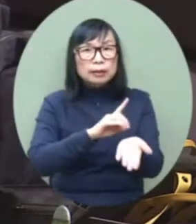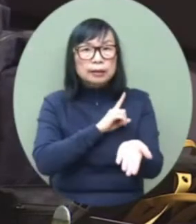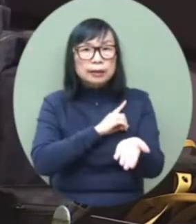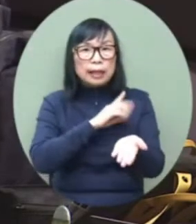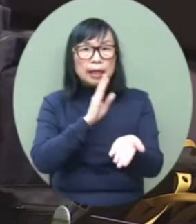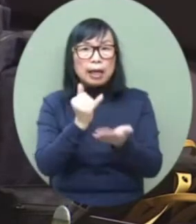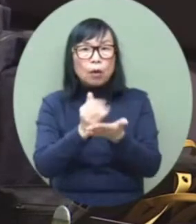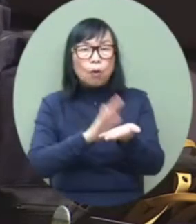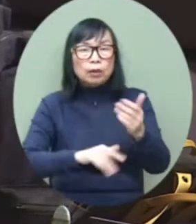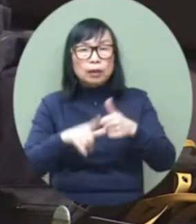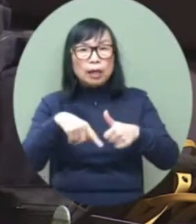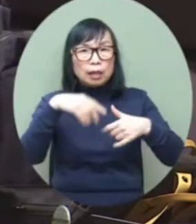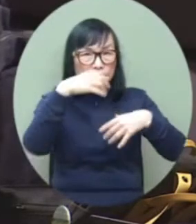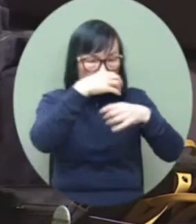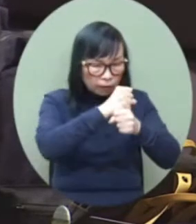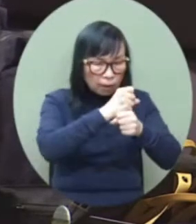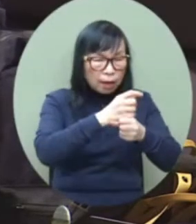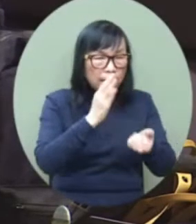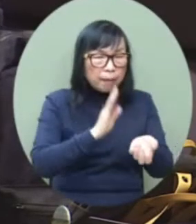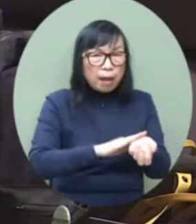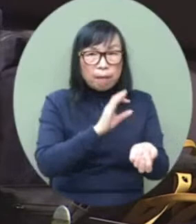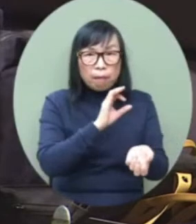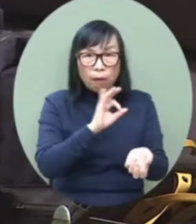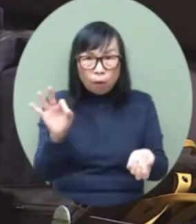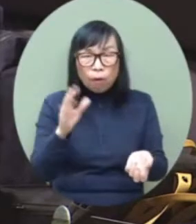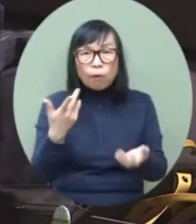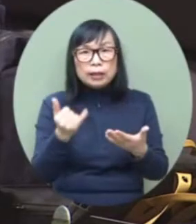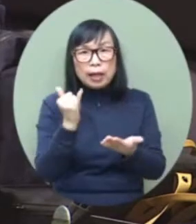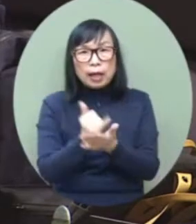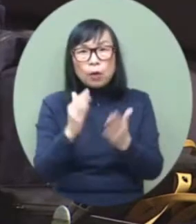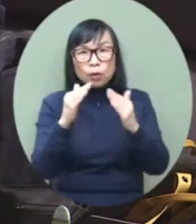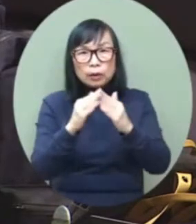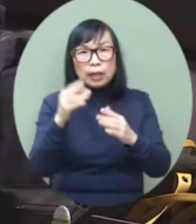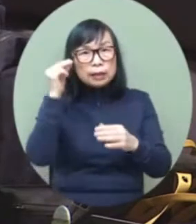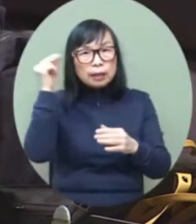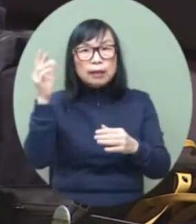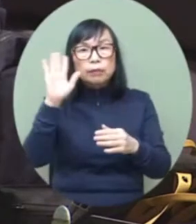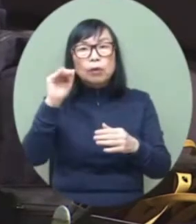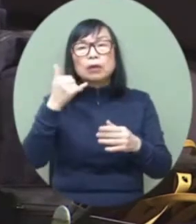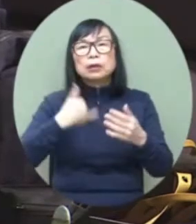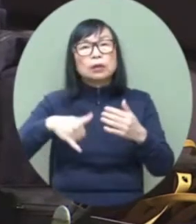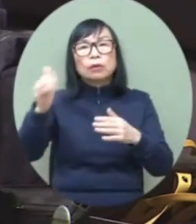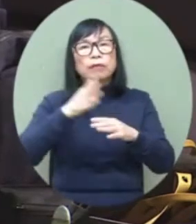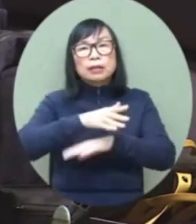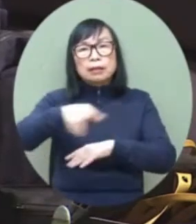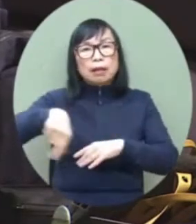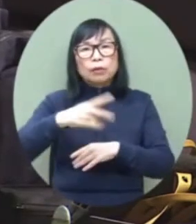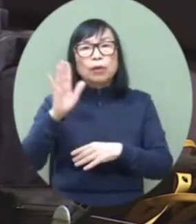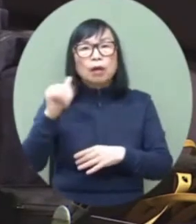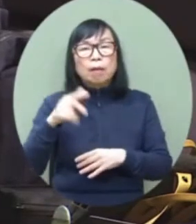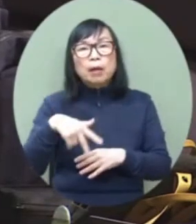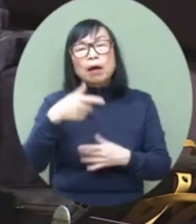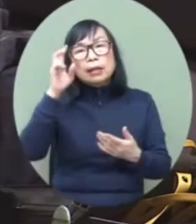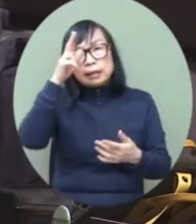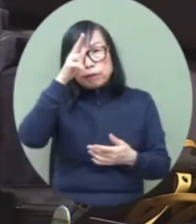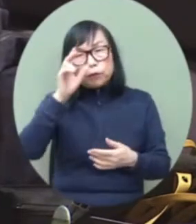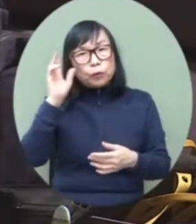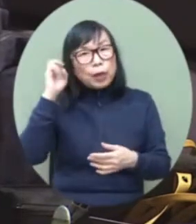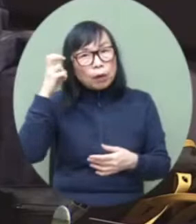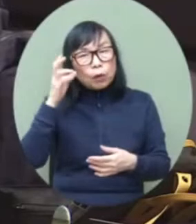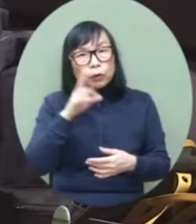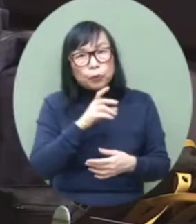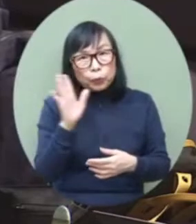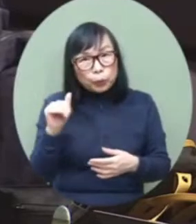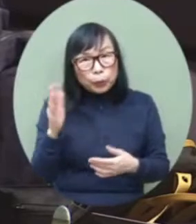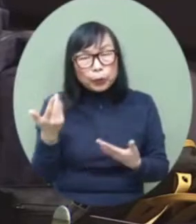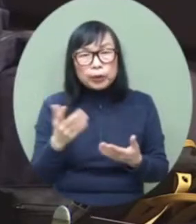in Singapore, people conduct tests and they stay at home for 7 days, and after 7 days, they are